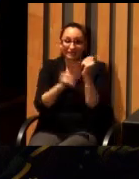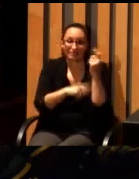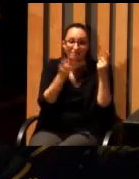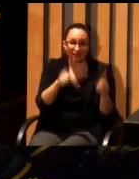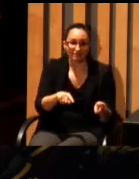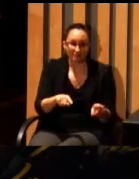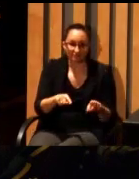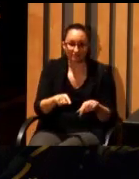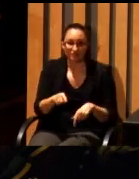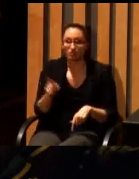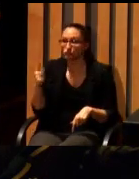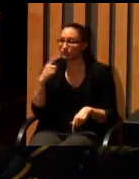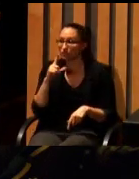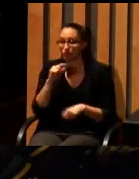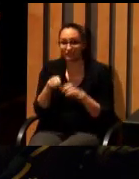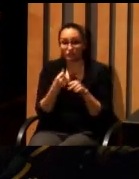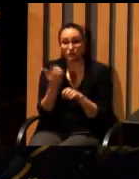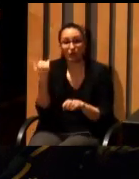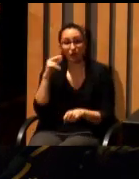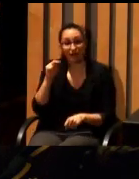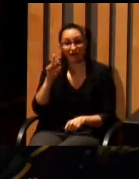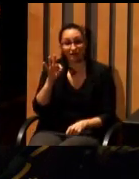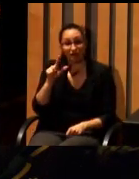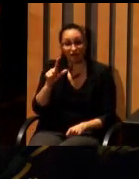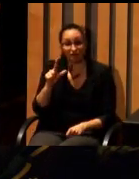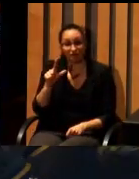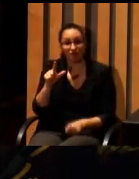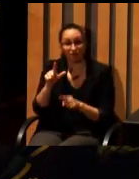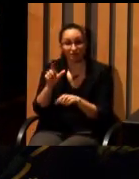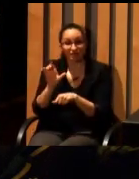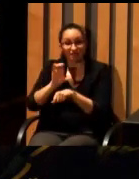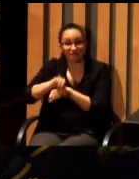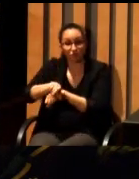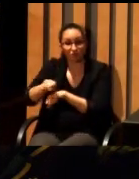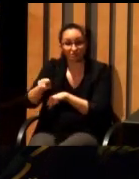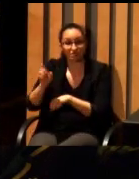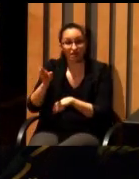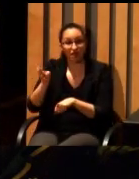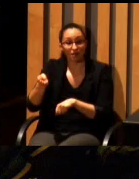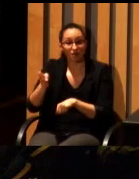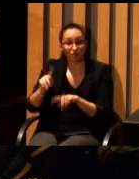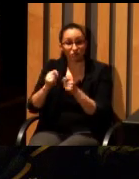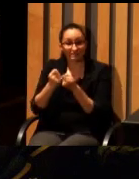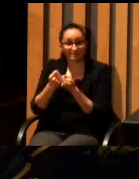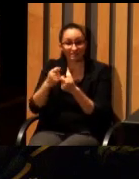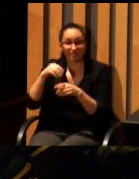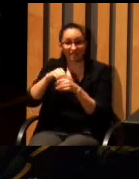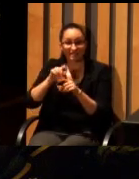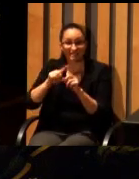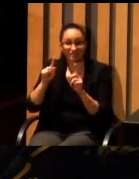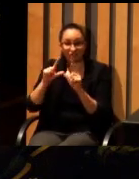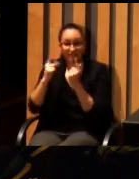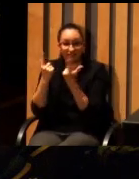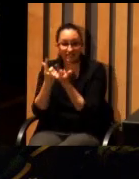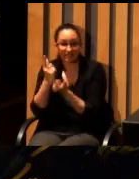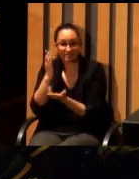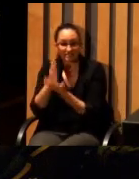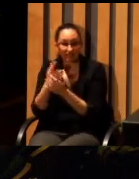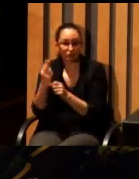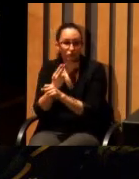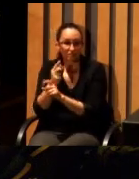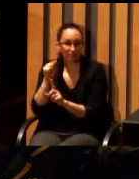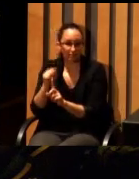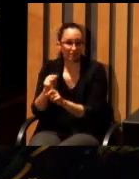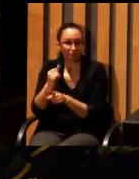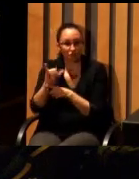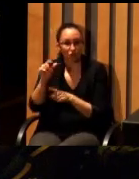moment ago, that 20 years ago the NFL forced a team in Baltimore that was playing in a different league to stop using a name, the Colts. And that maybe the